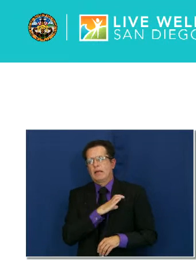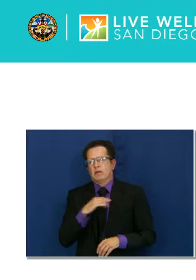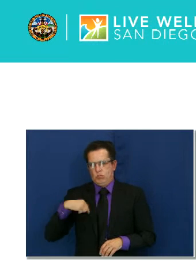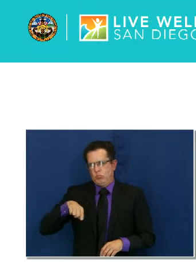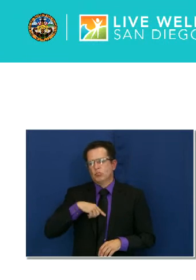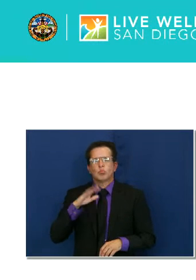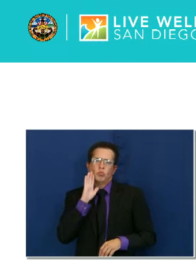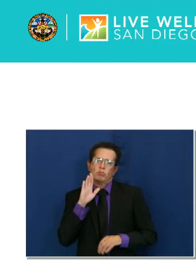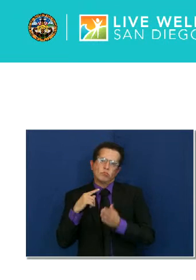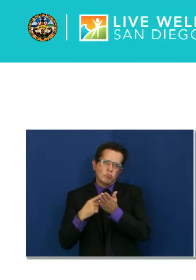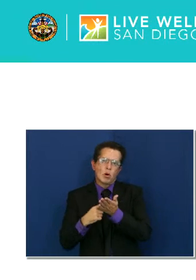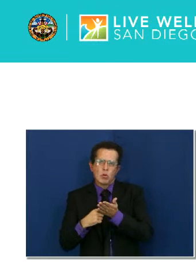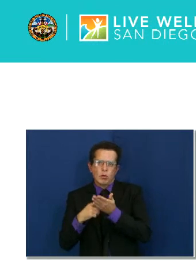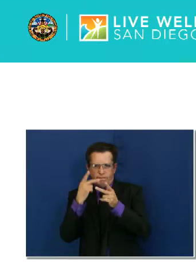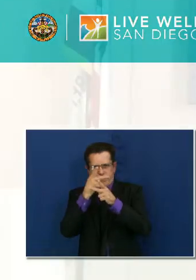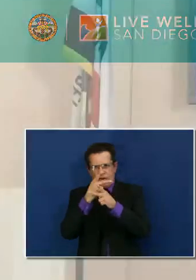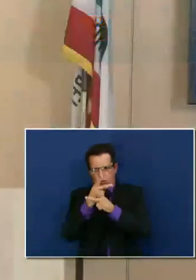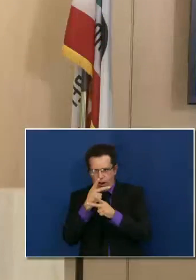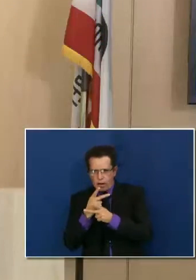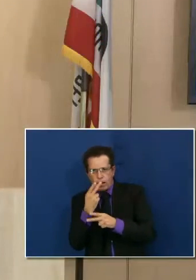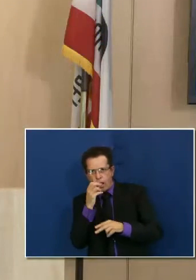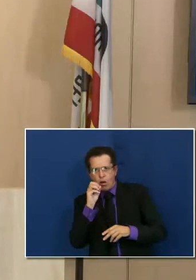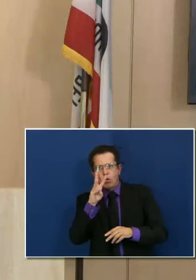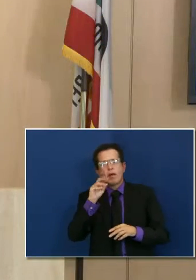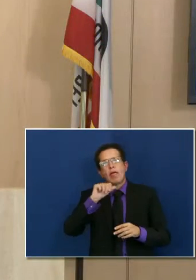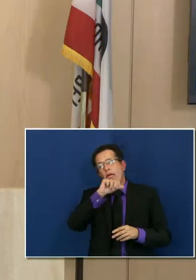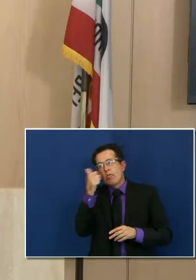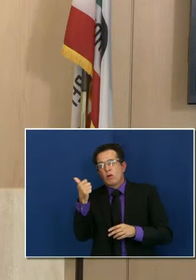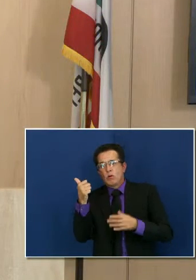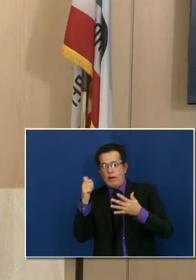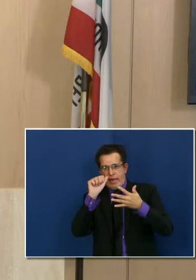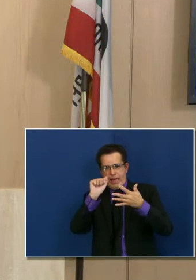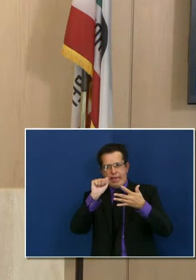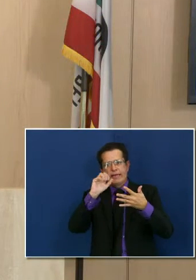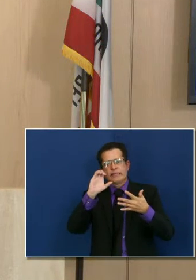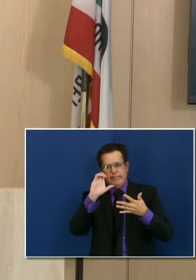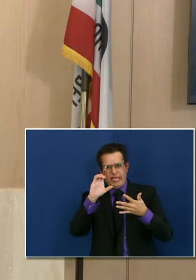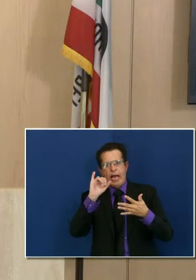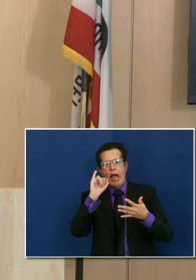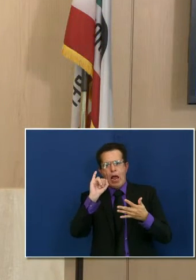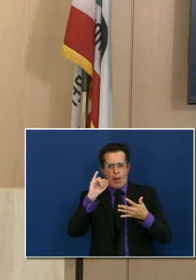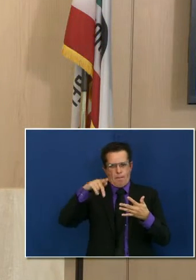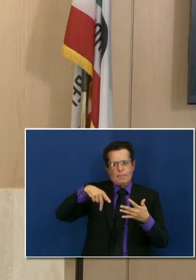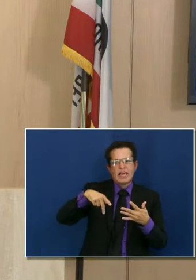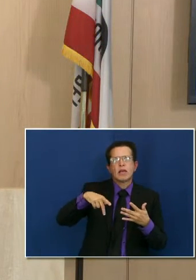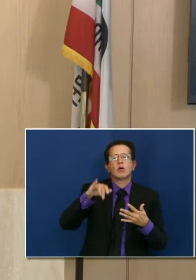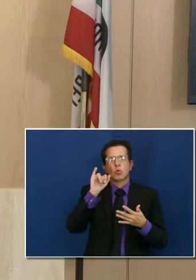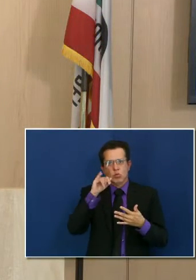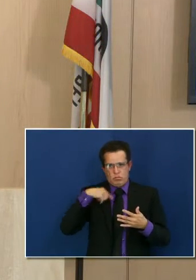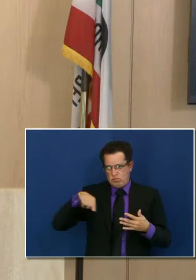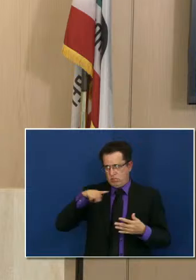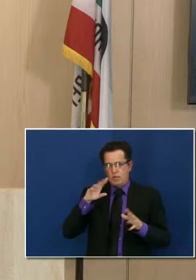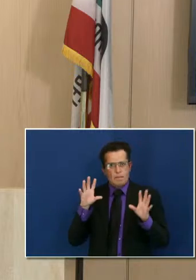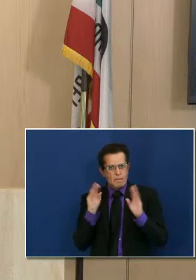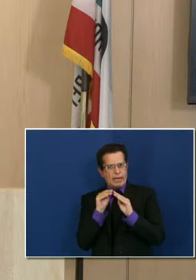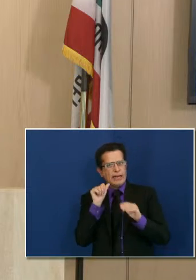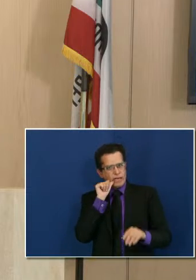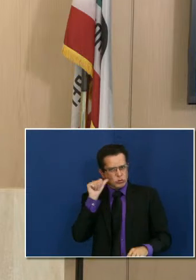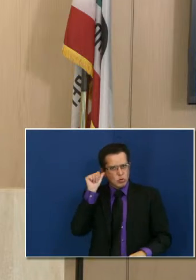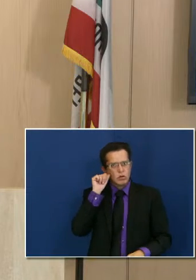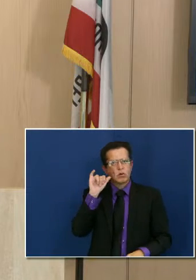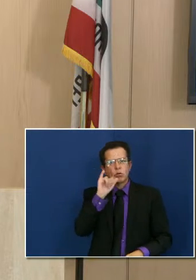Now, the other ACIP, again, the Advisory Committee on Immunization Practices, met yesterday to look at